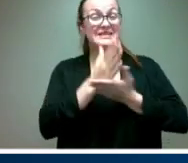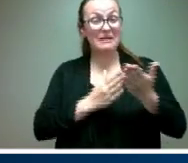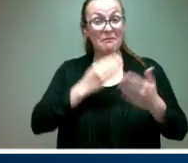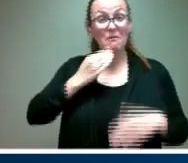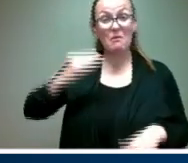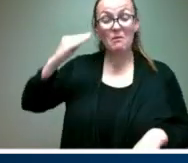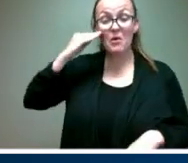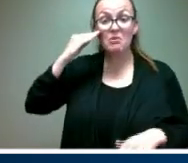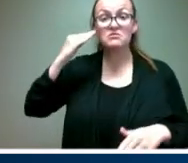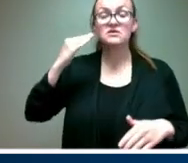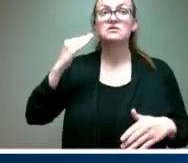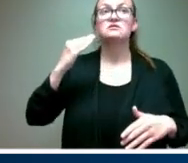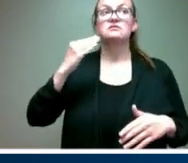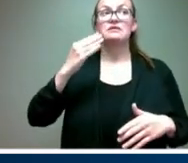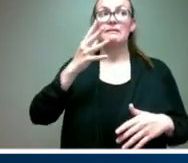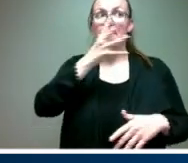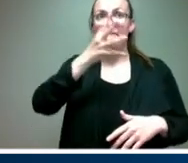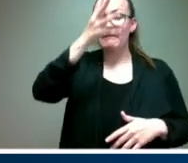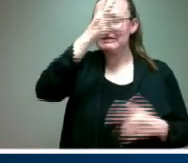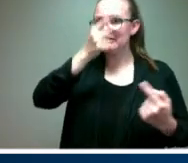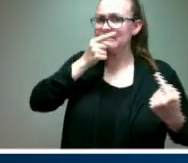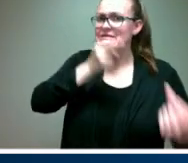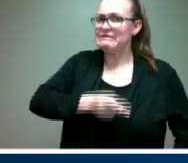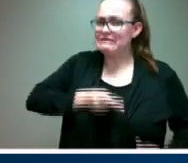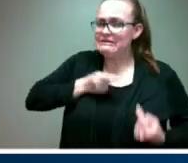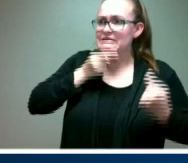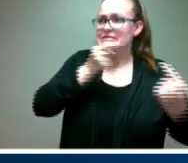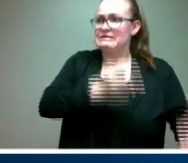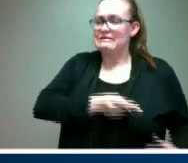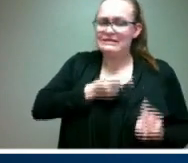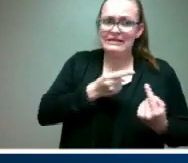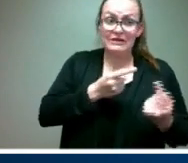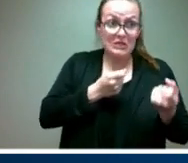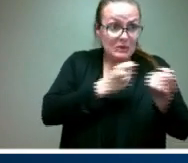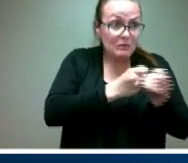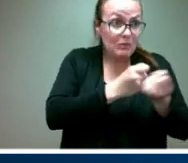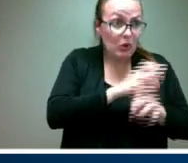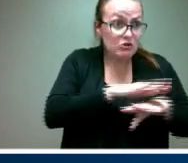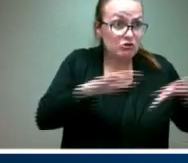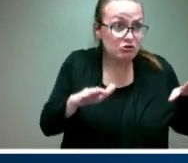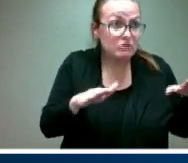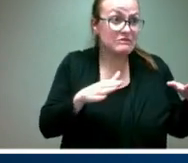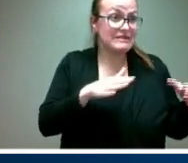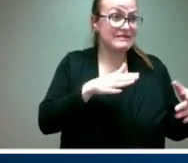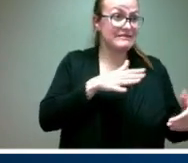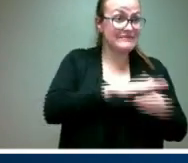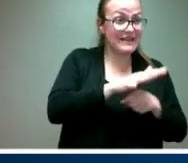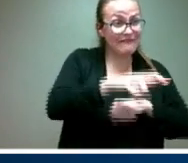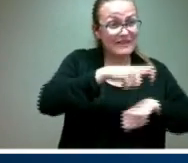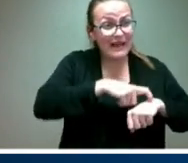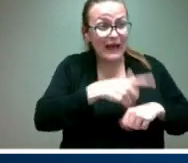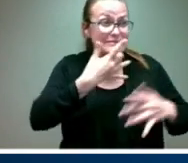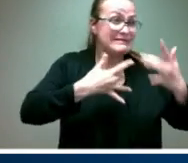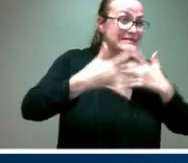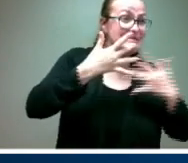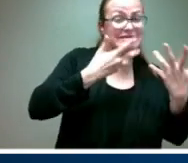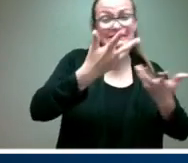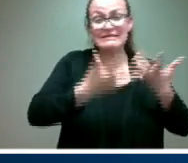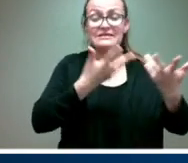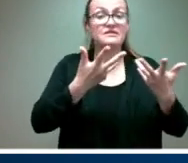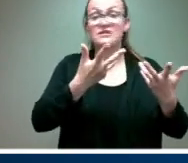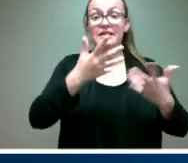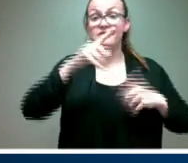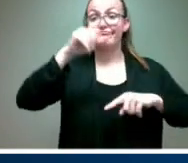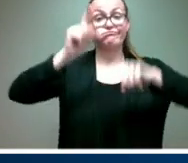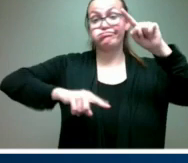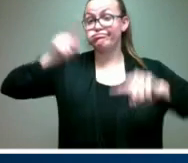being able, for parents to be able to be there and coach kids or not through this learning. So many people are